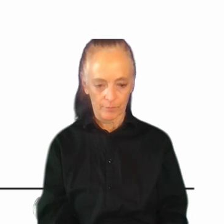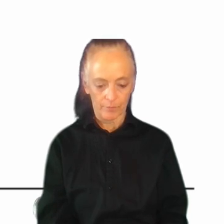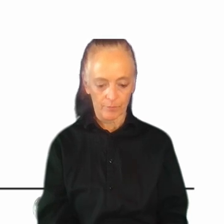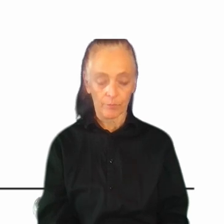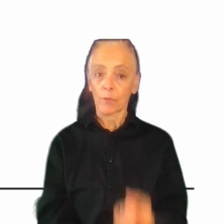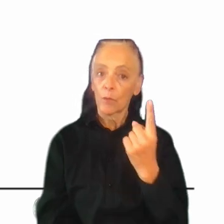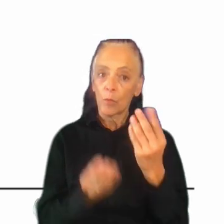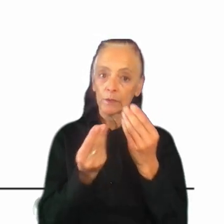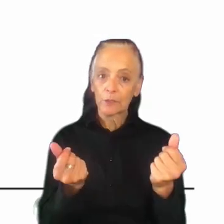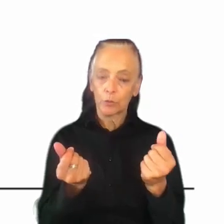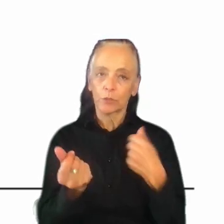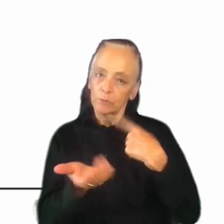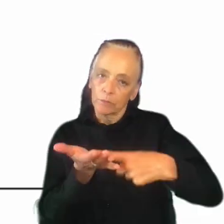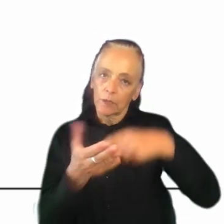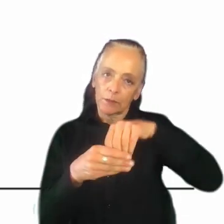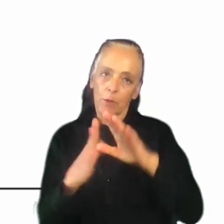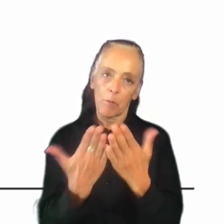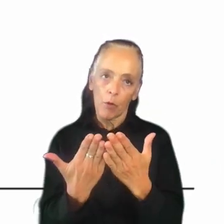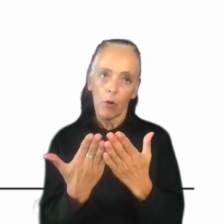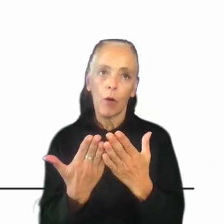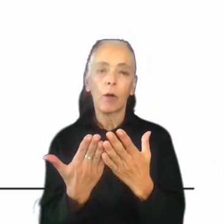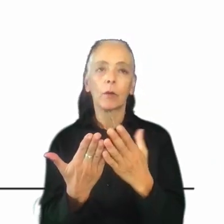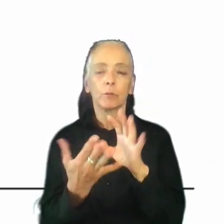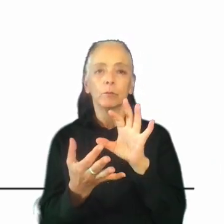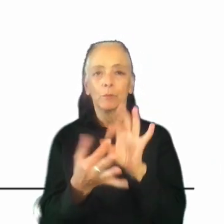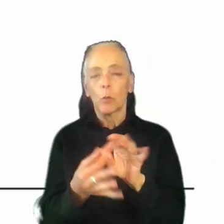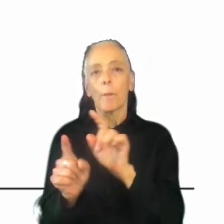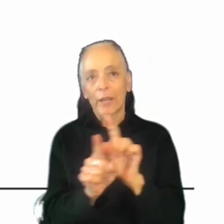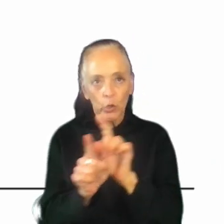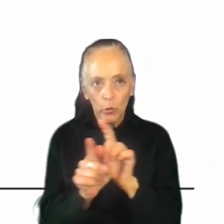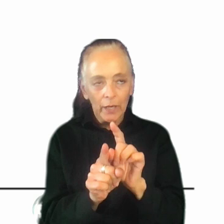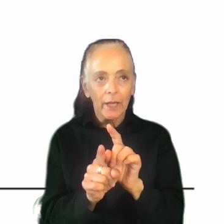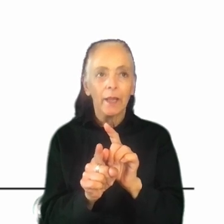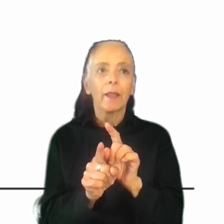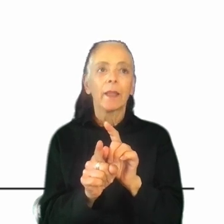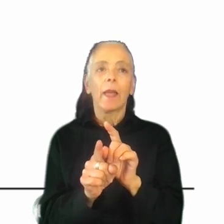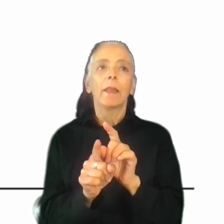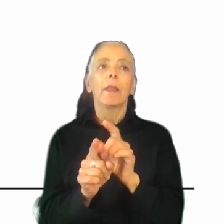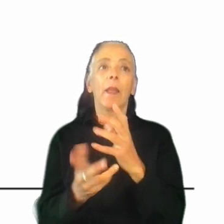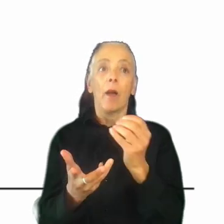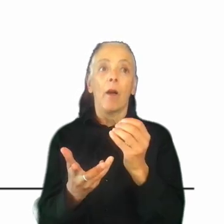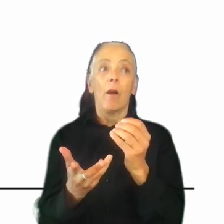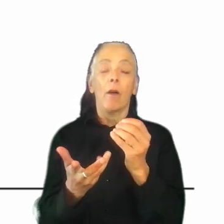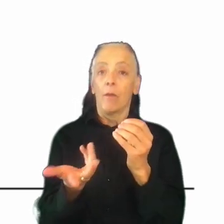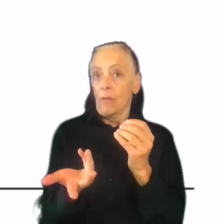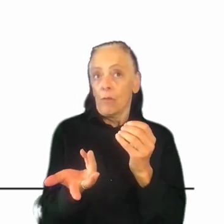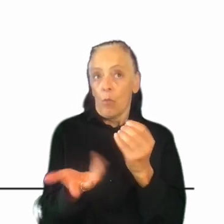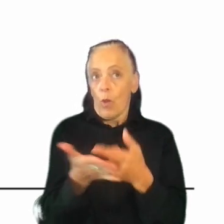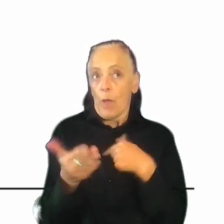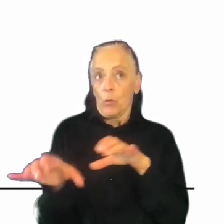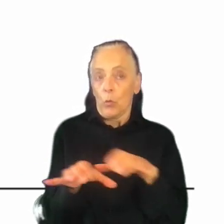one solution that i've talked about in the book i've talked about mentoring and what i'm going to present today is me doing it myself is